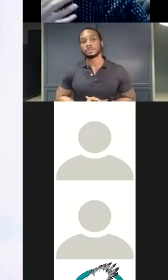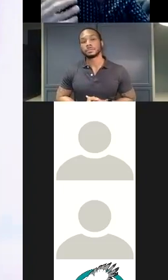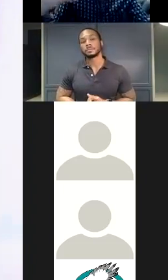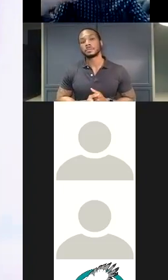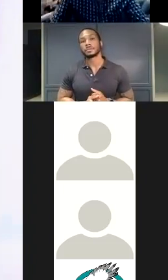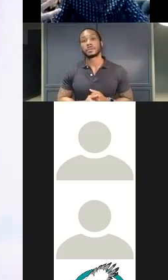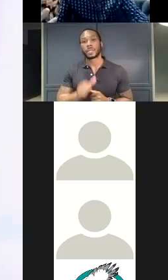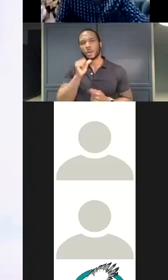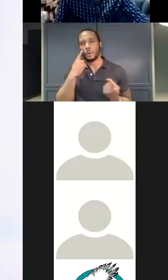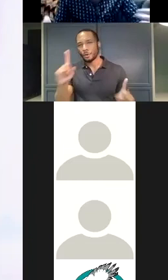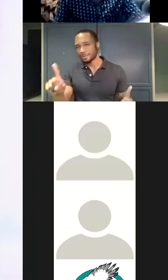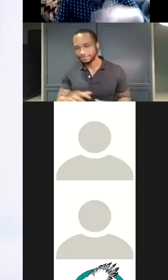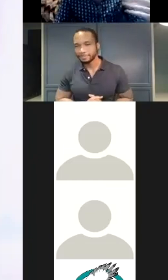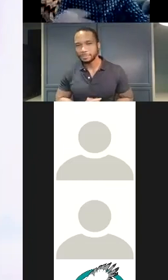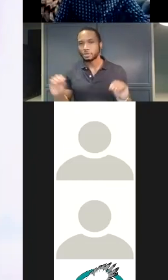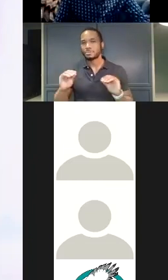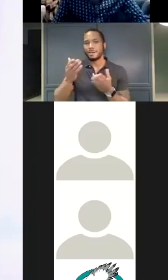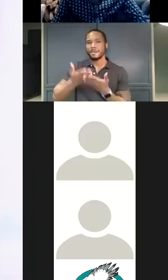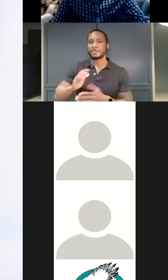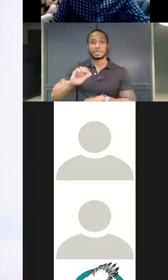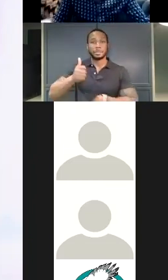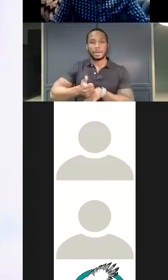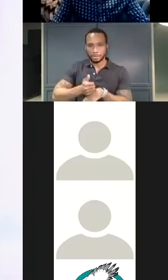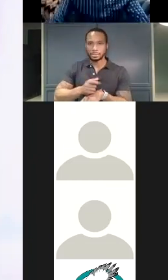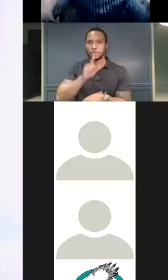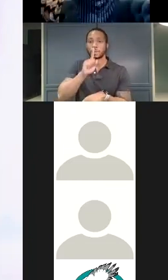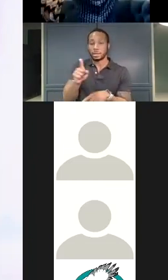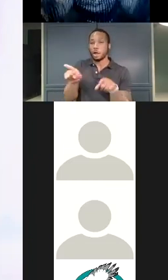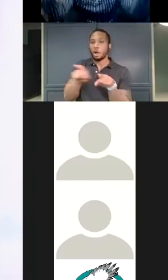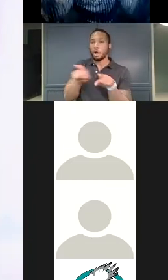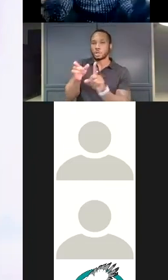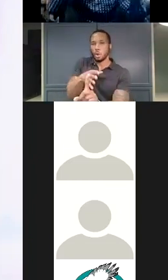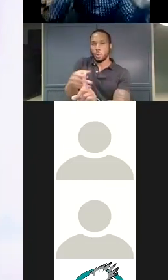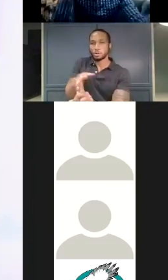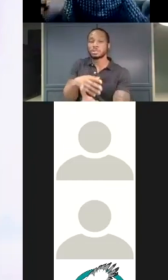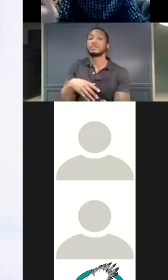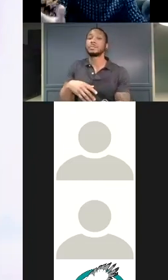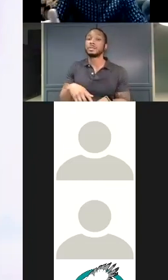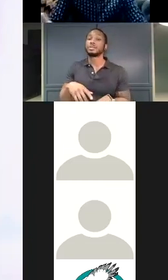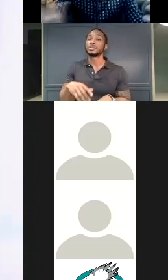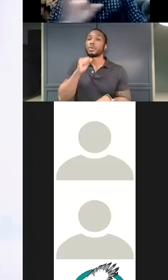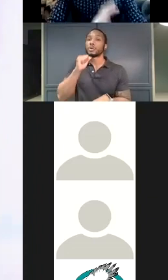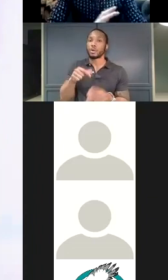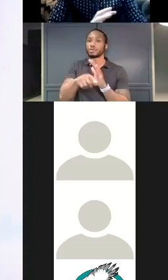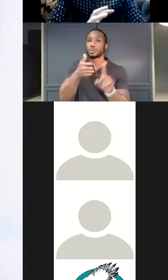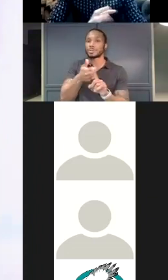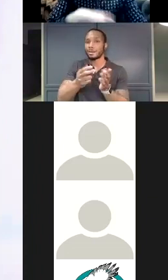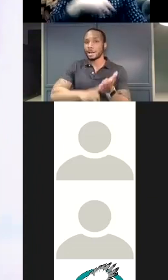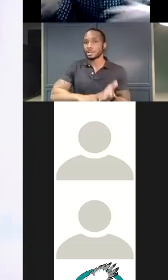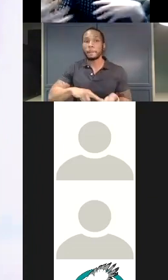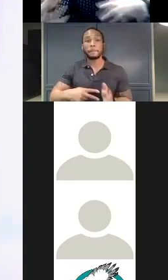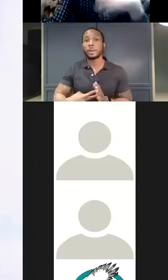work. They're not evidence-based. They're also coercive. So no suicide contracts are, you have a